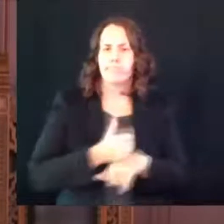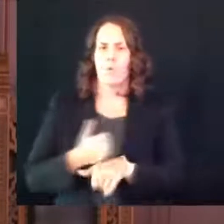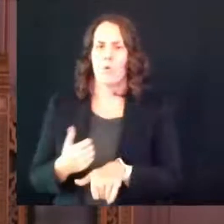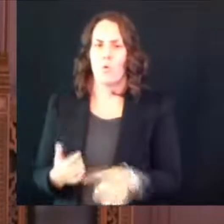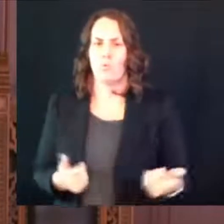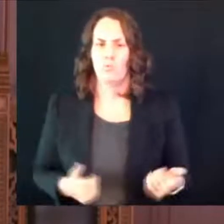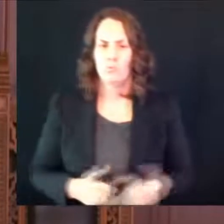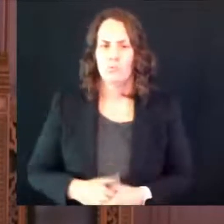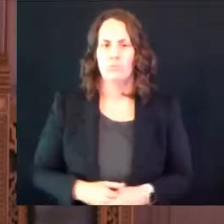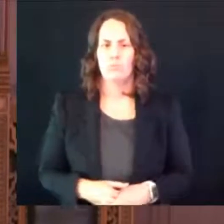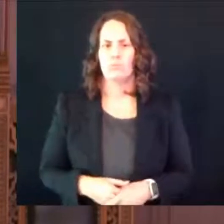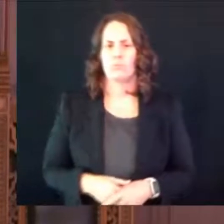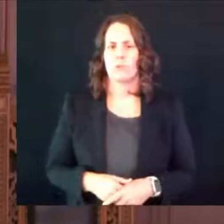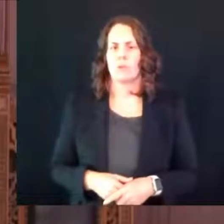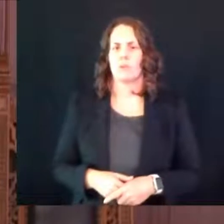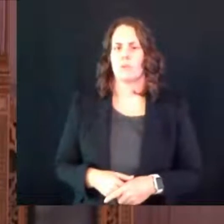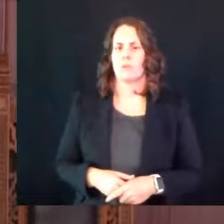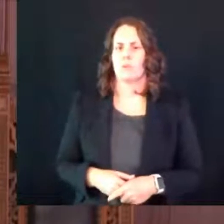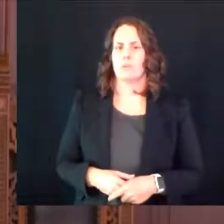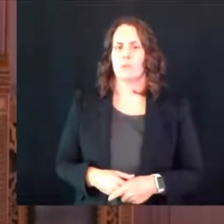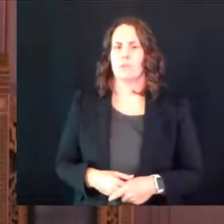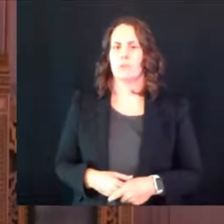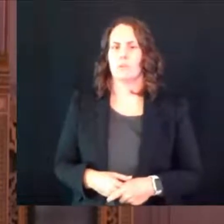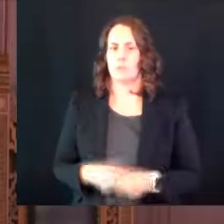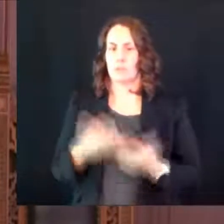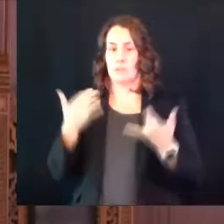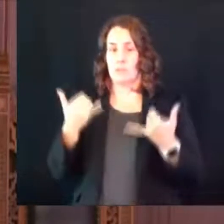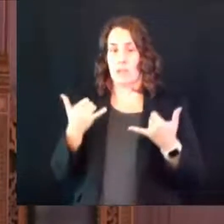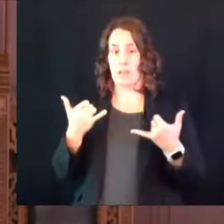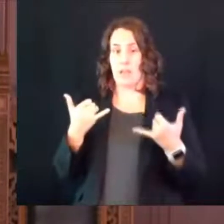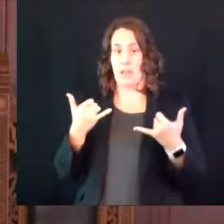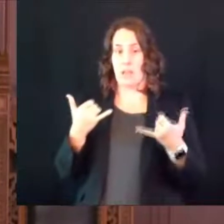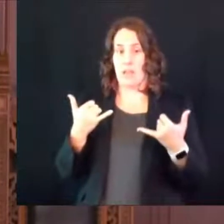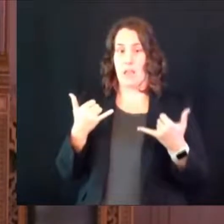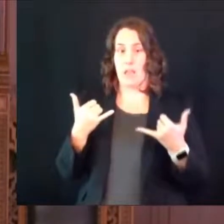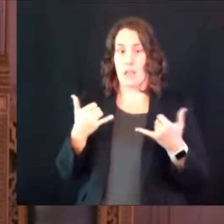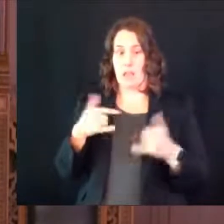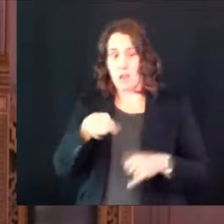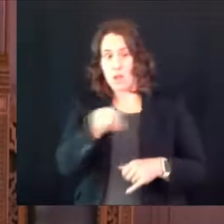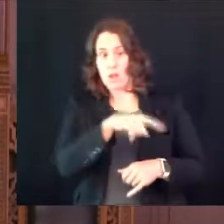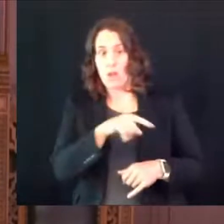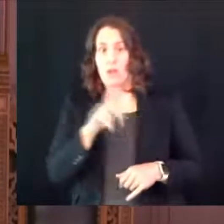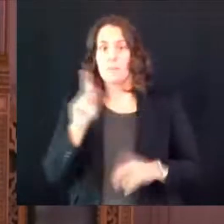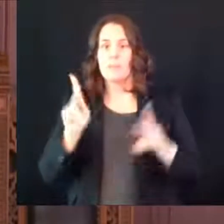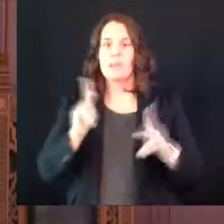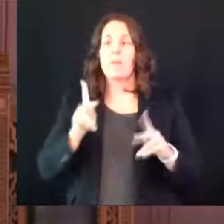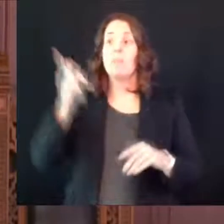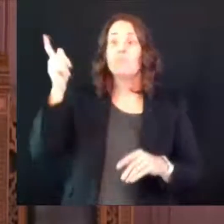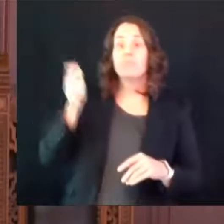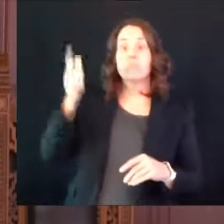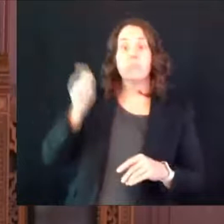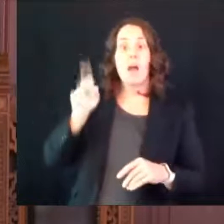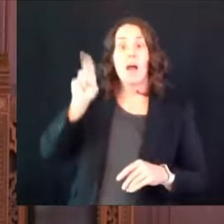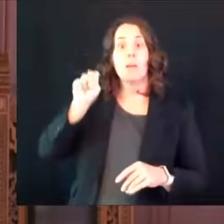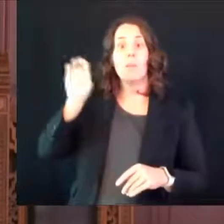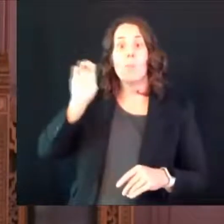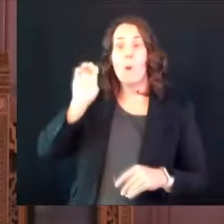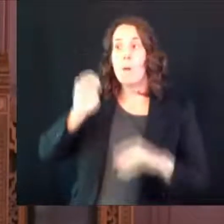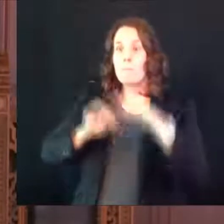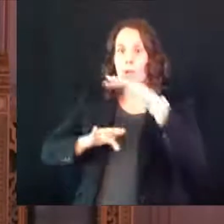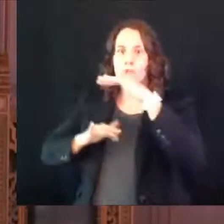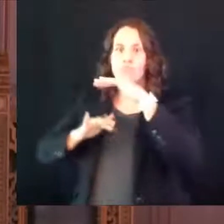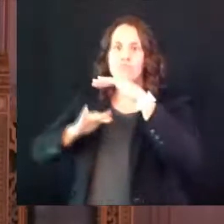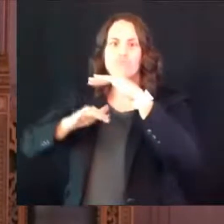of UI eligibility because the money because the limits have run